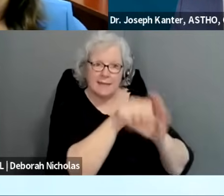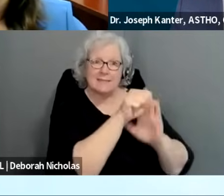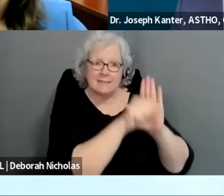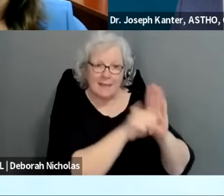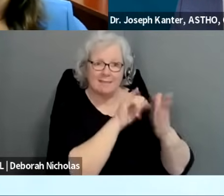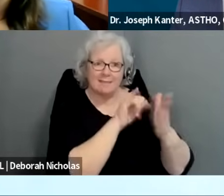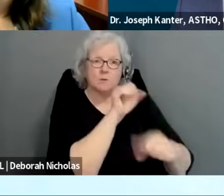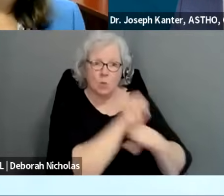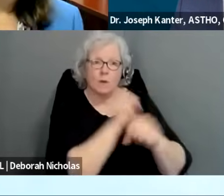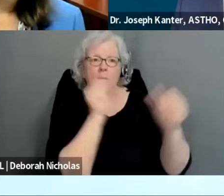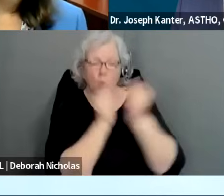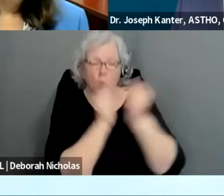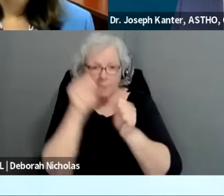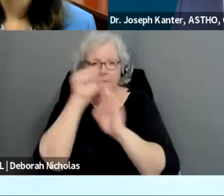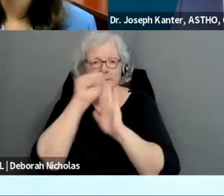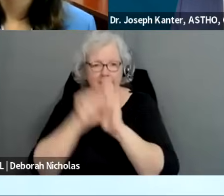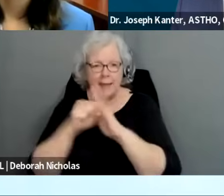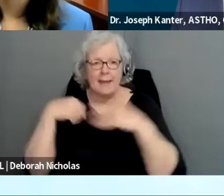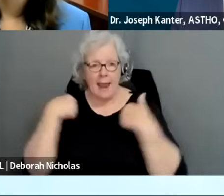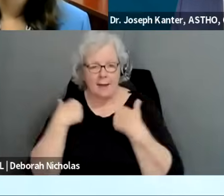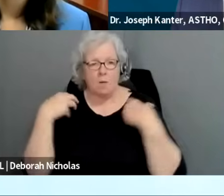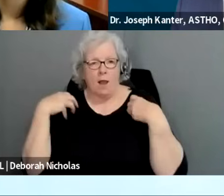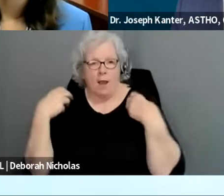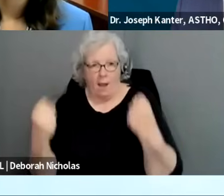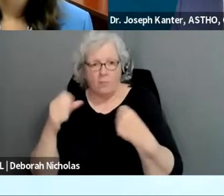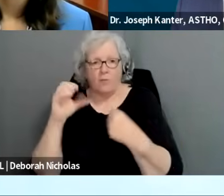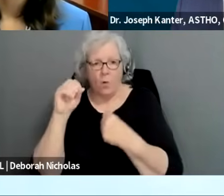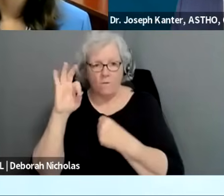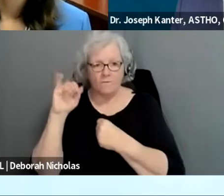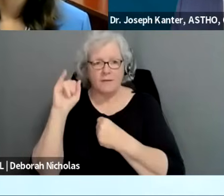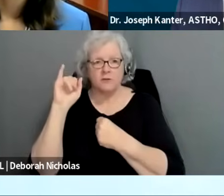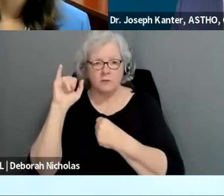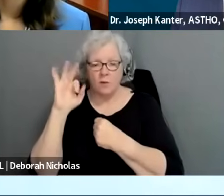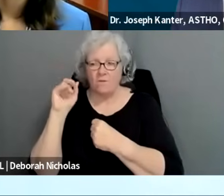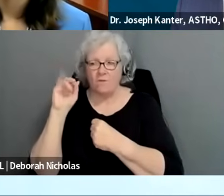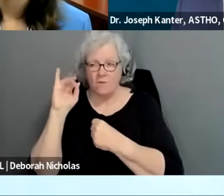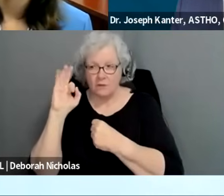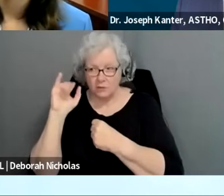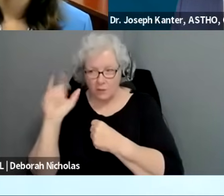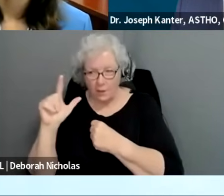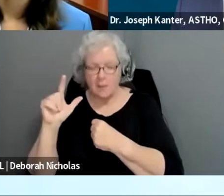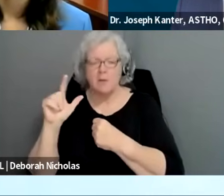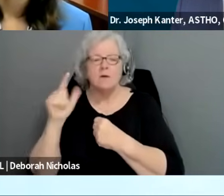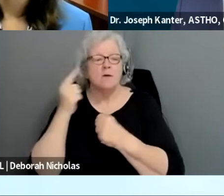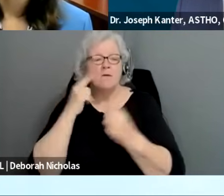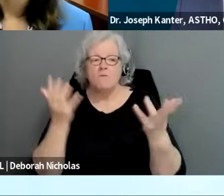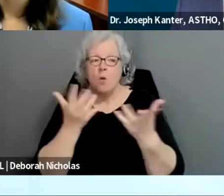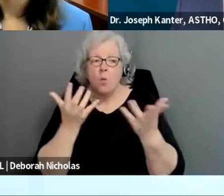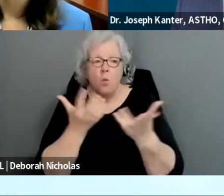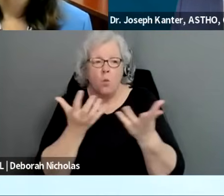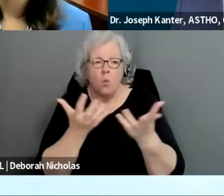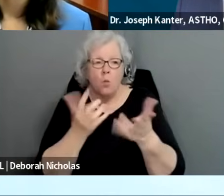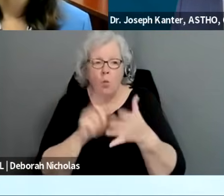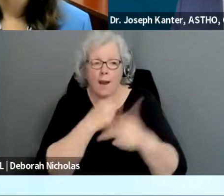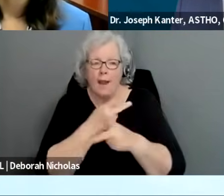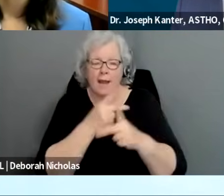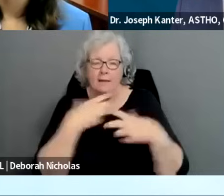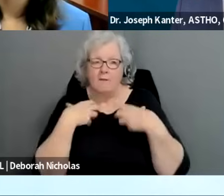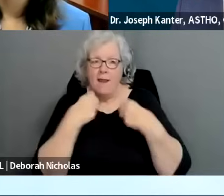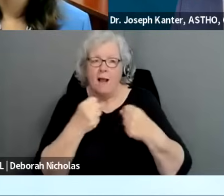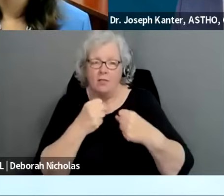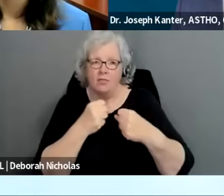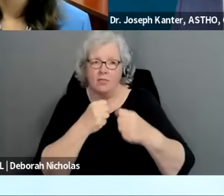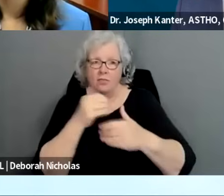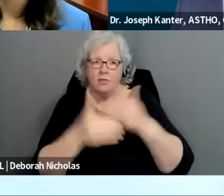health official for what procedures we can put in place to restrict movement from